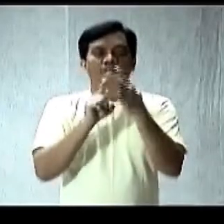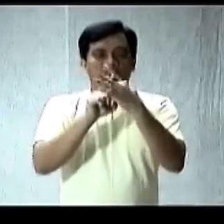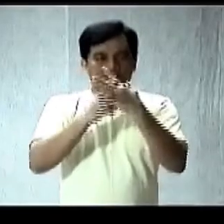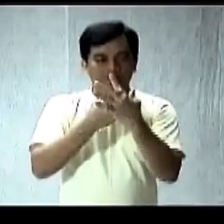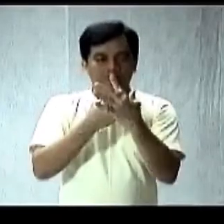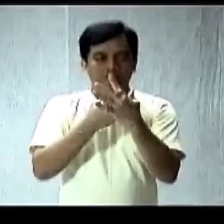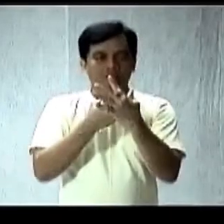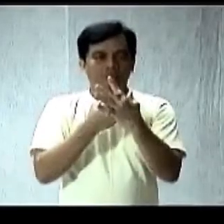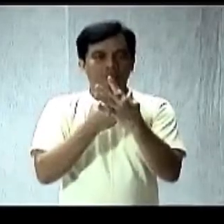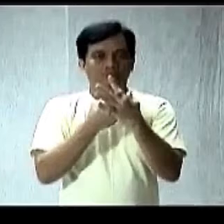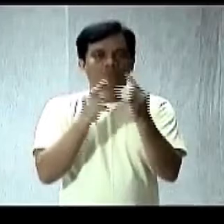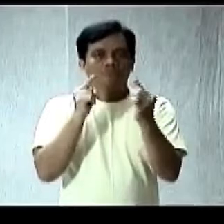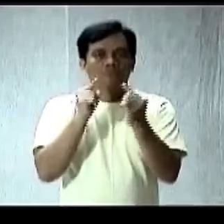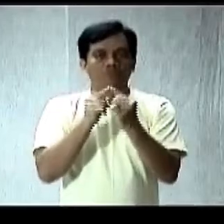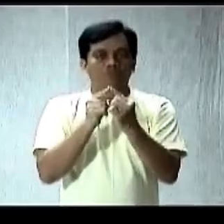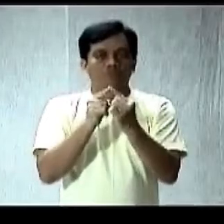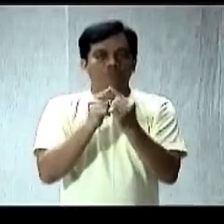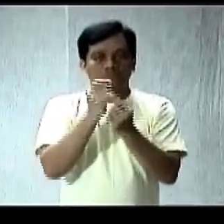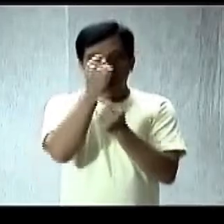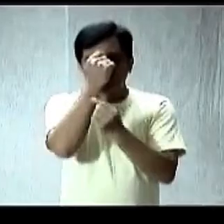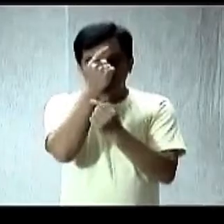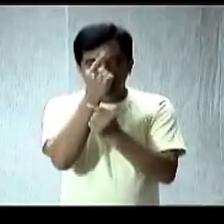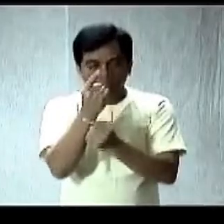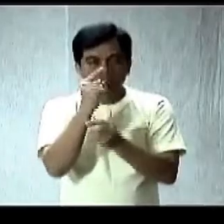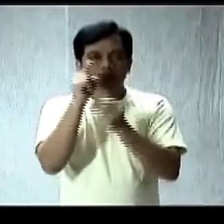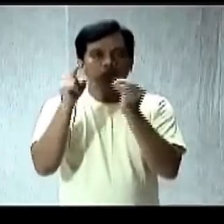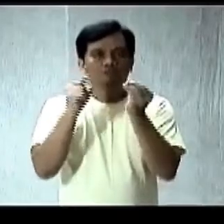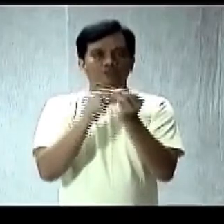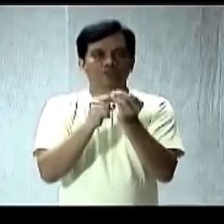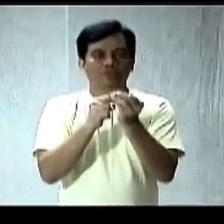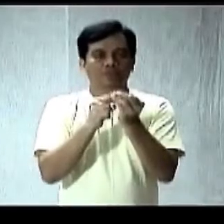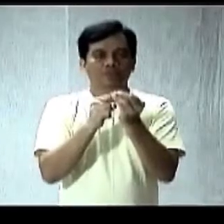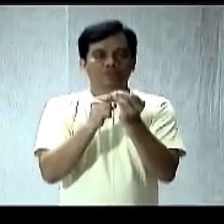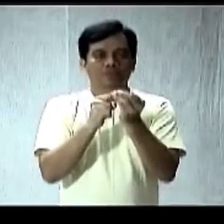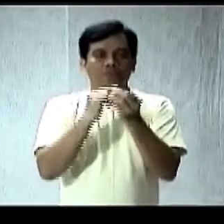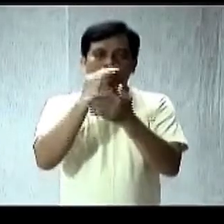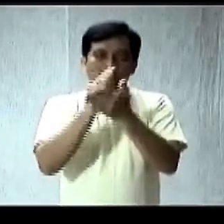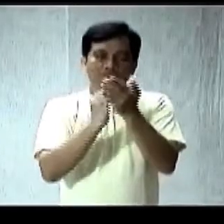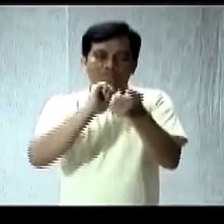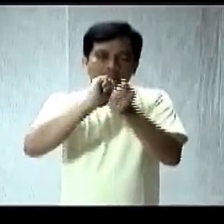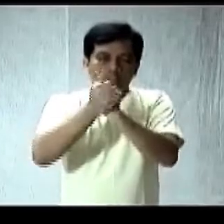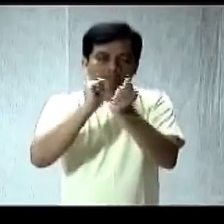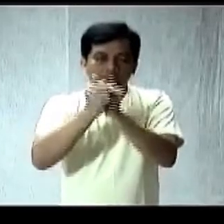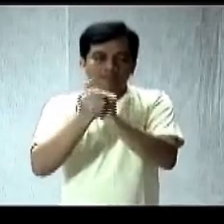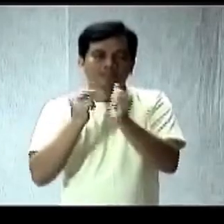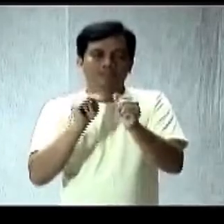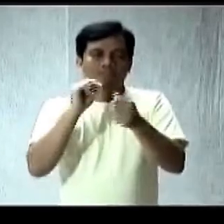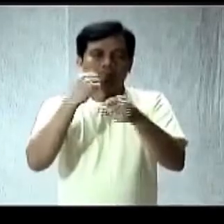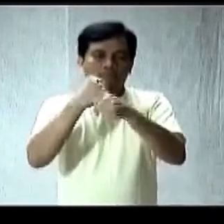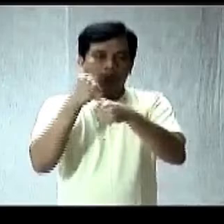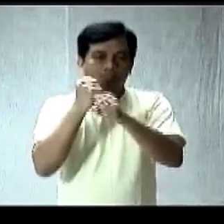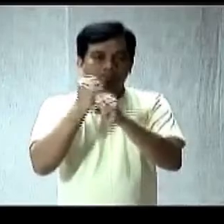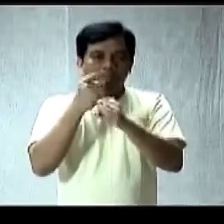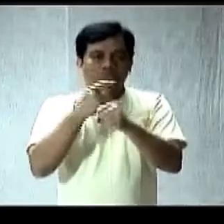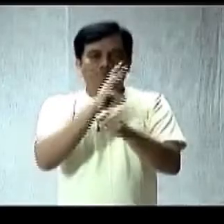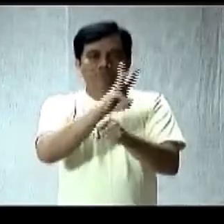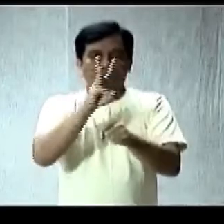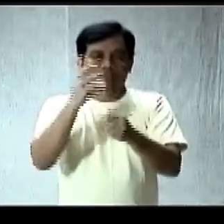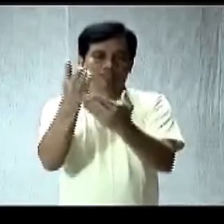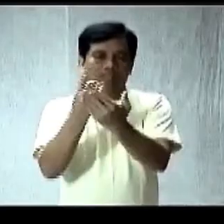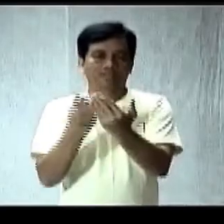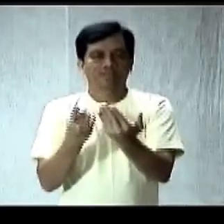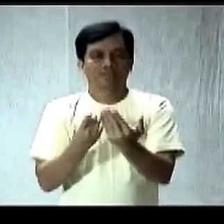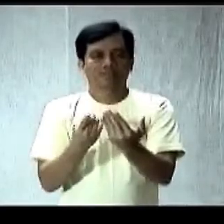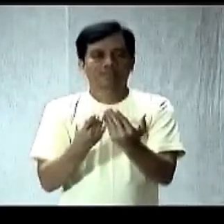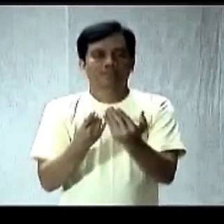I started to understand about some changes that I need to make on